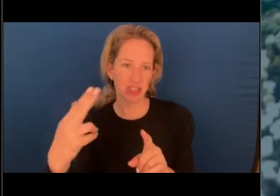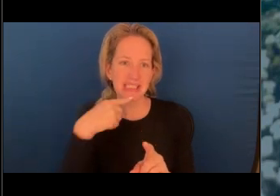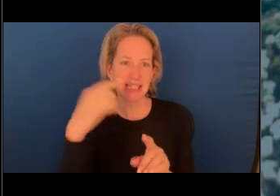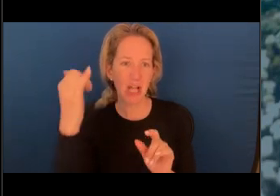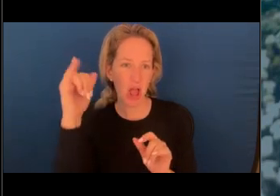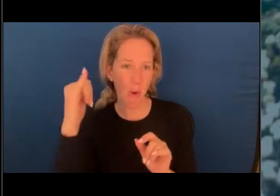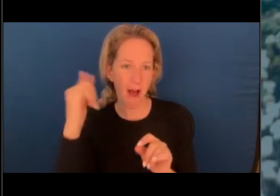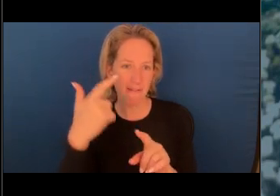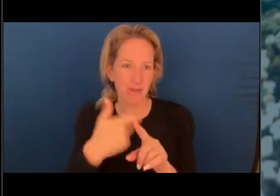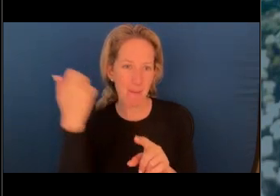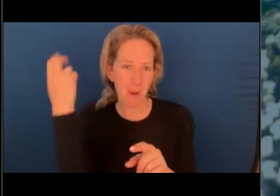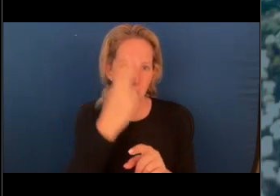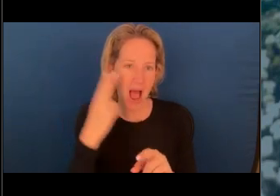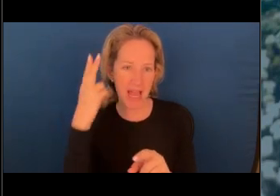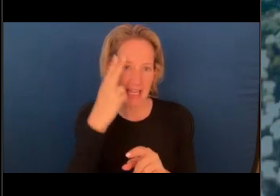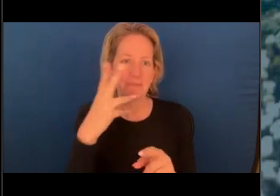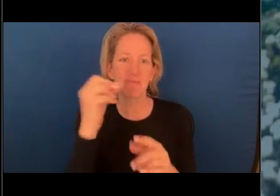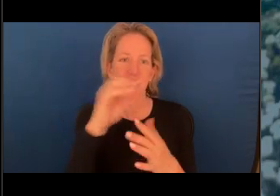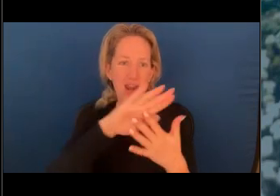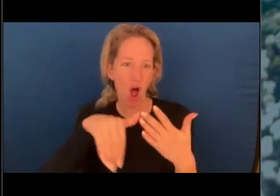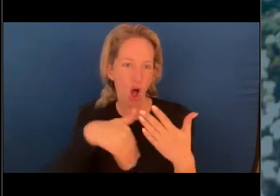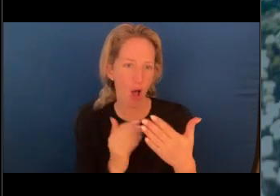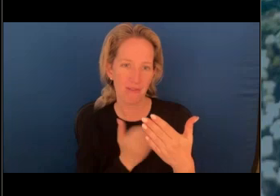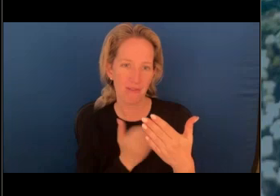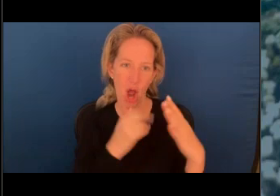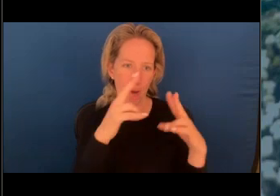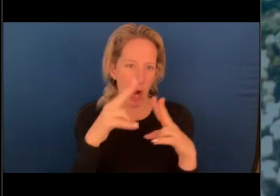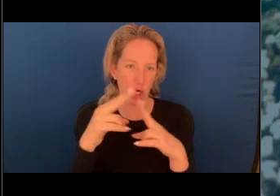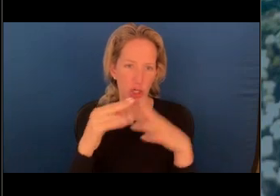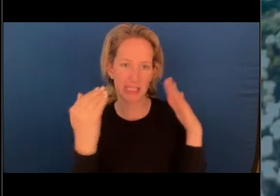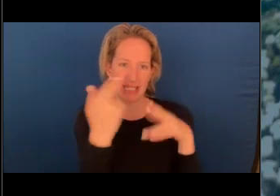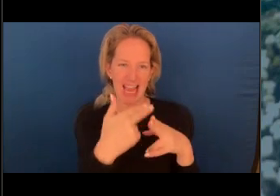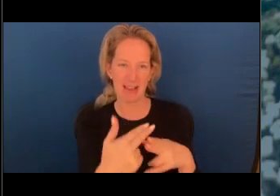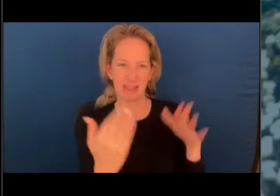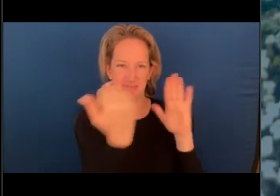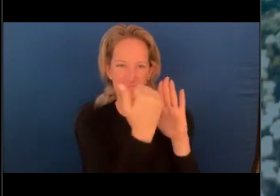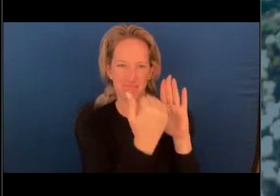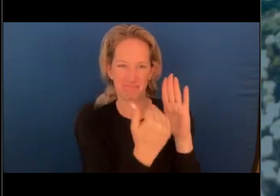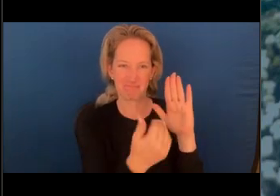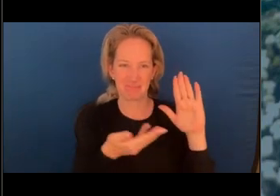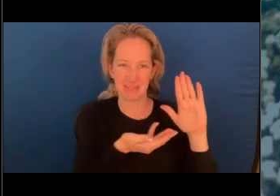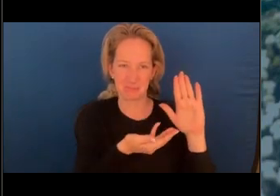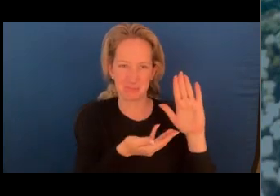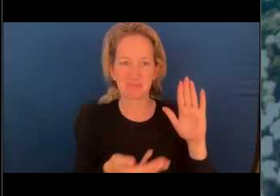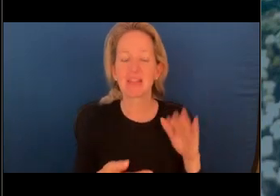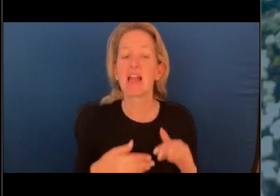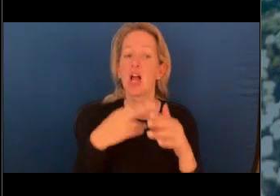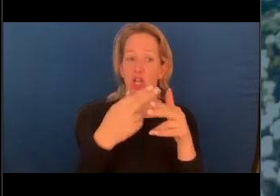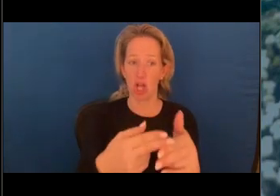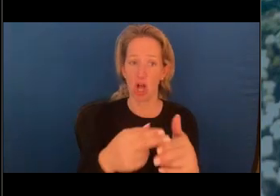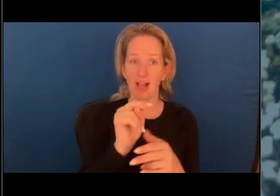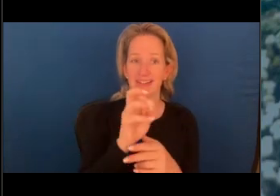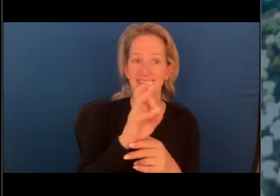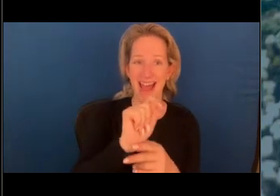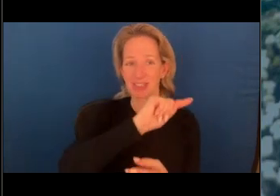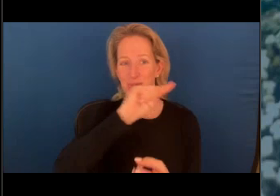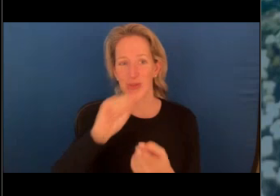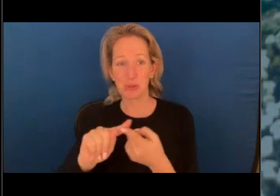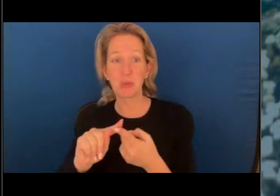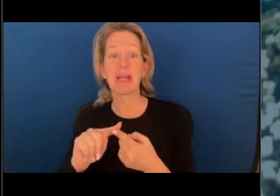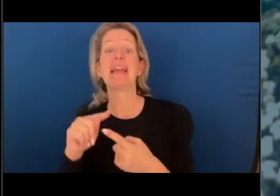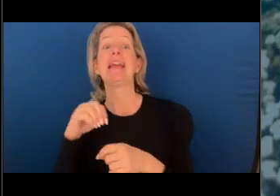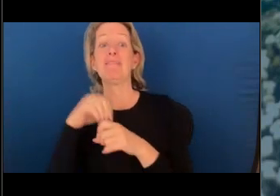Hawaii, as do all of our partners listed up here. Our project is called Nets to Infrastructure,